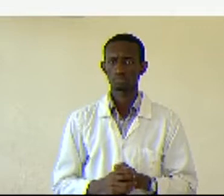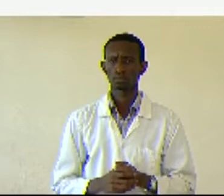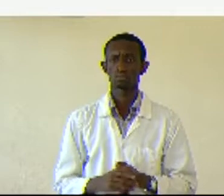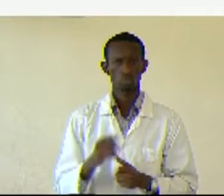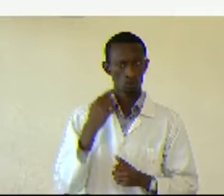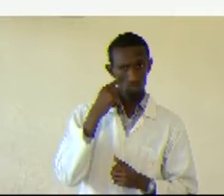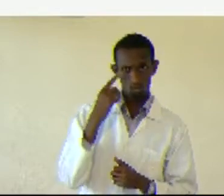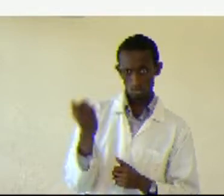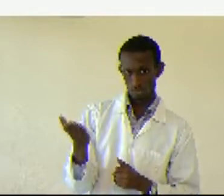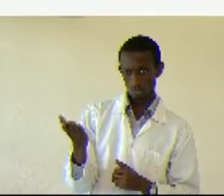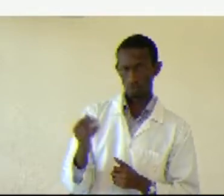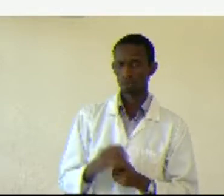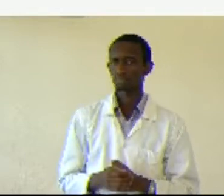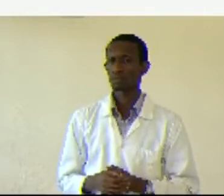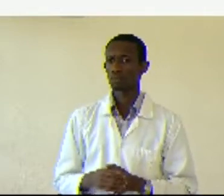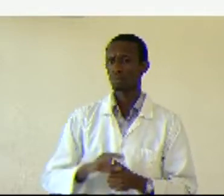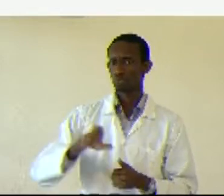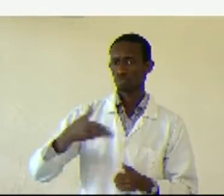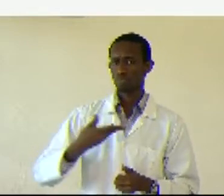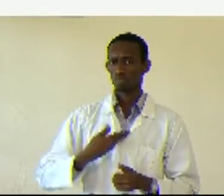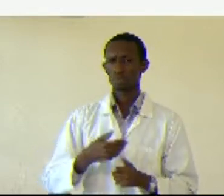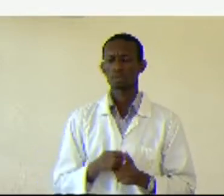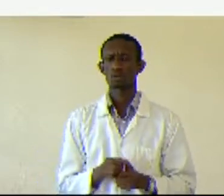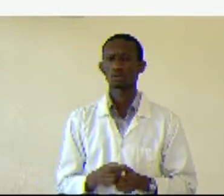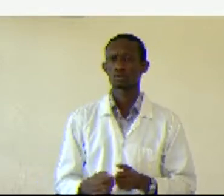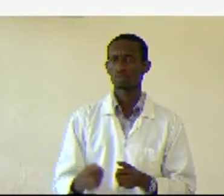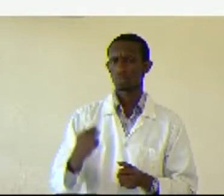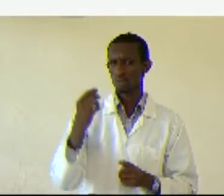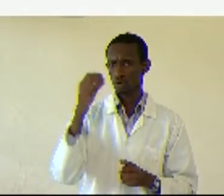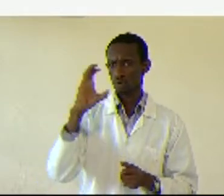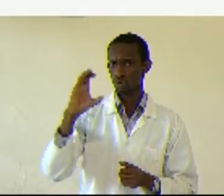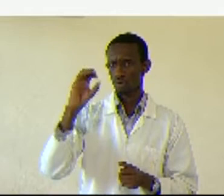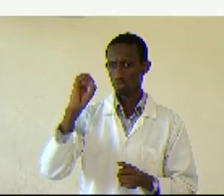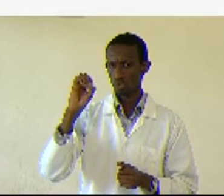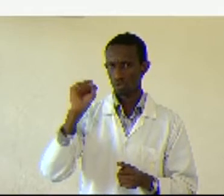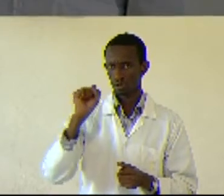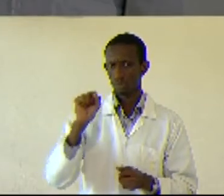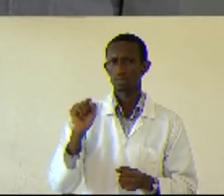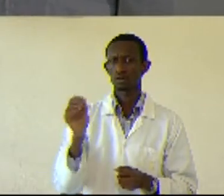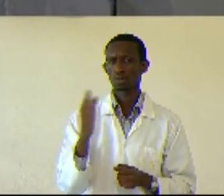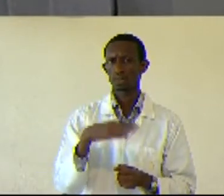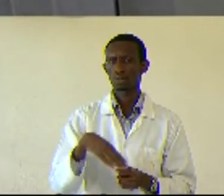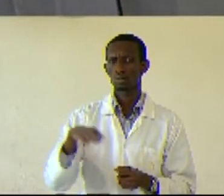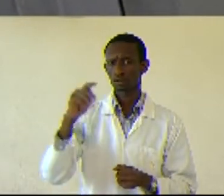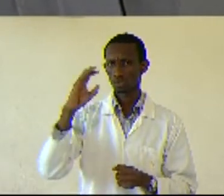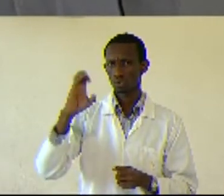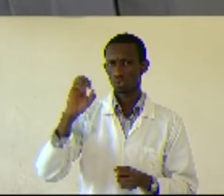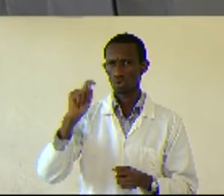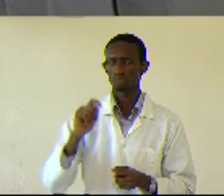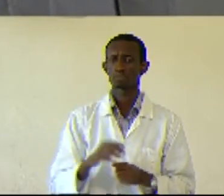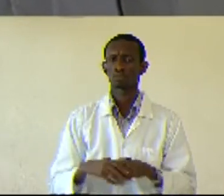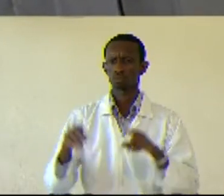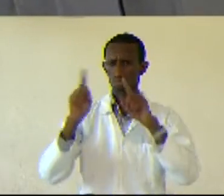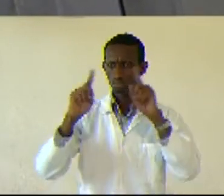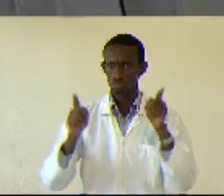you see we have cosec and cotan. The expression in the bracket